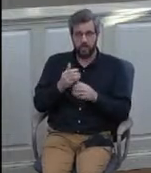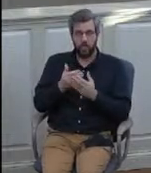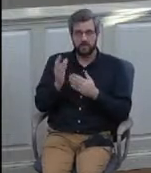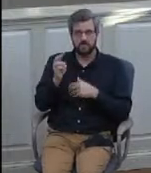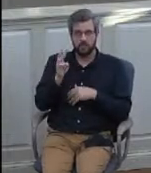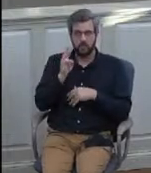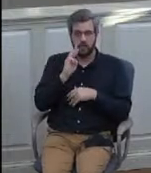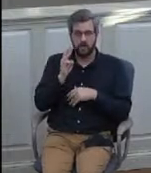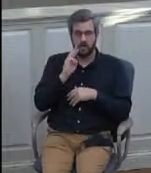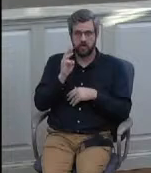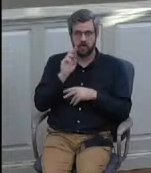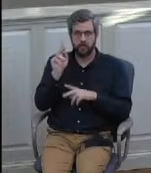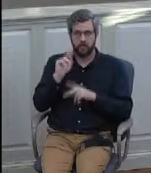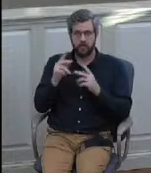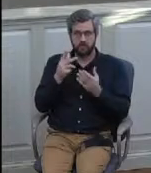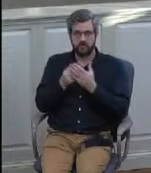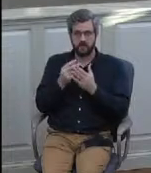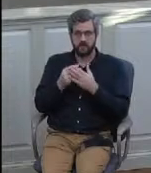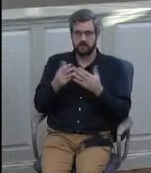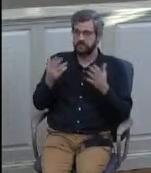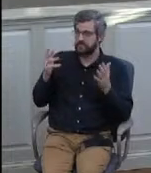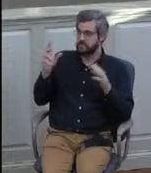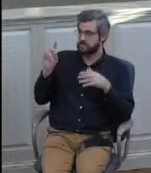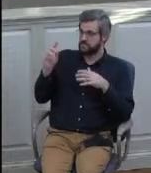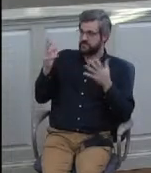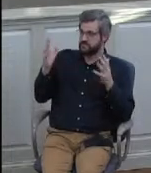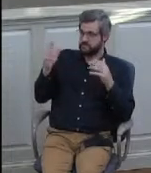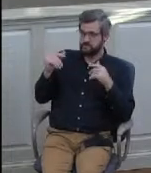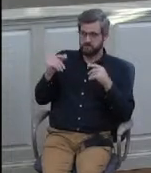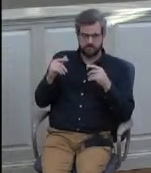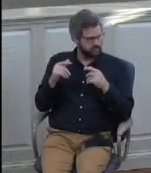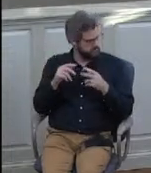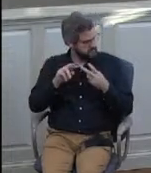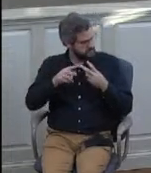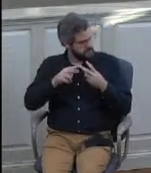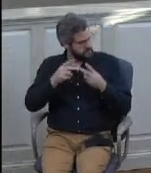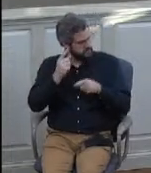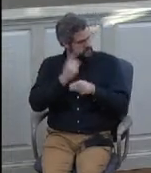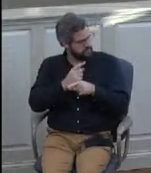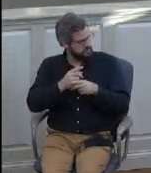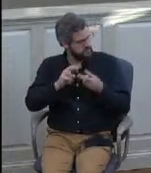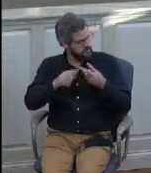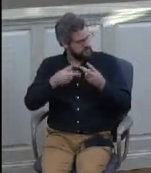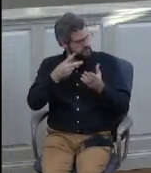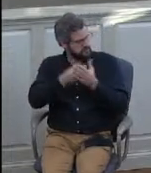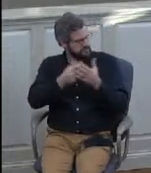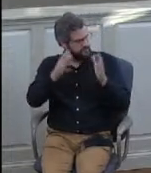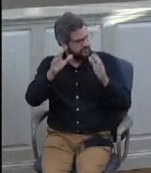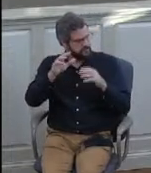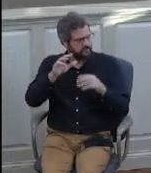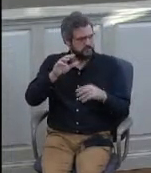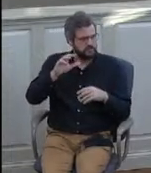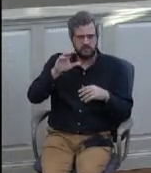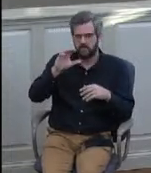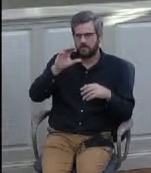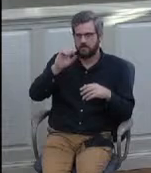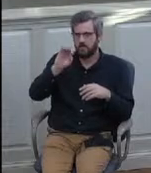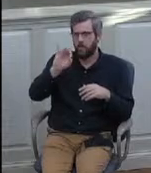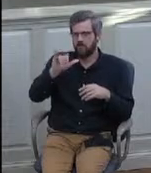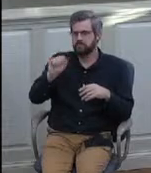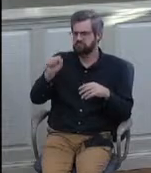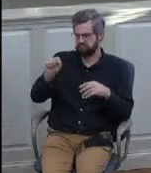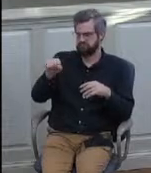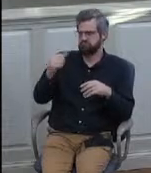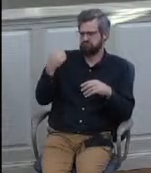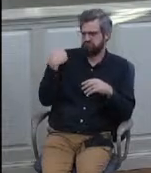workers vaccinated? Have we already done that? They've already done their second, haven't they? Yeah. Yeah. So they're done. In the